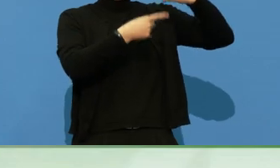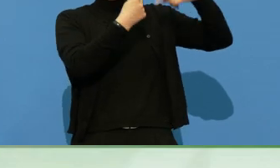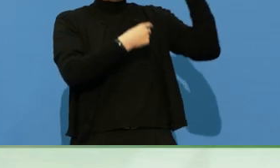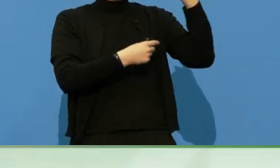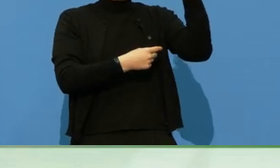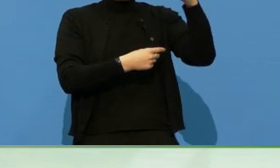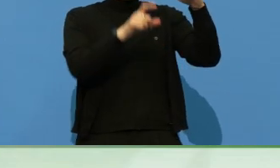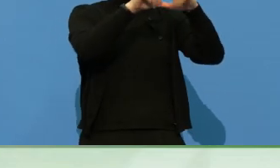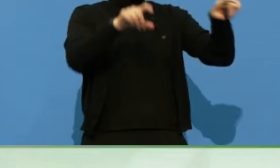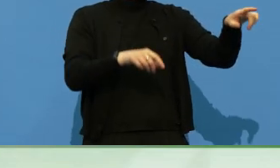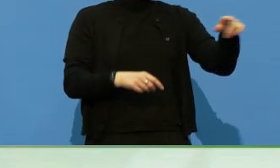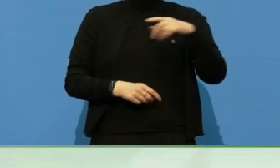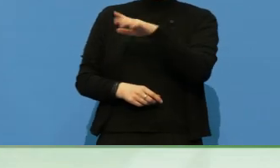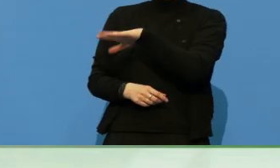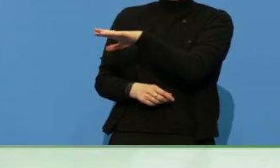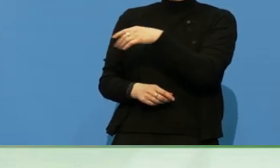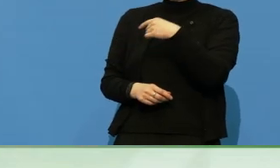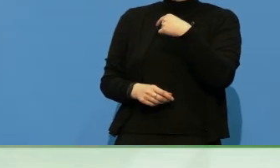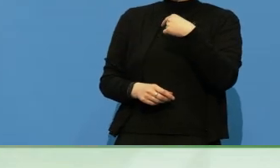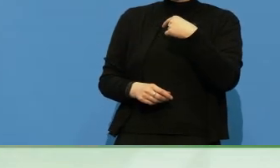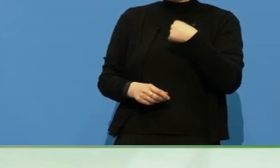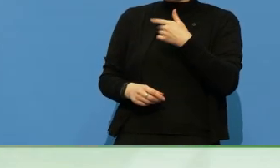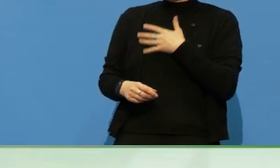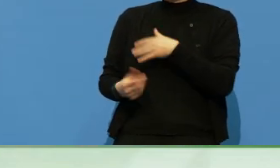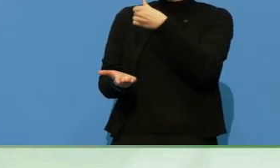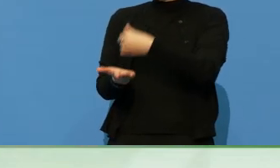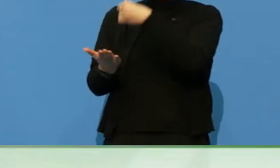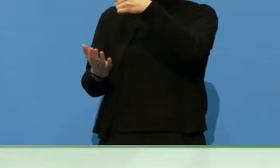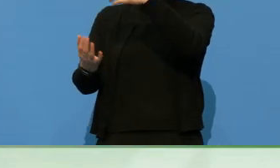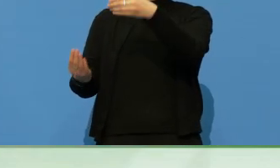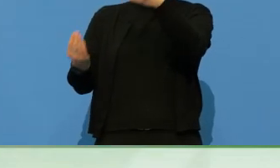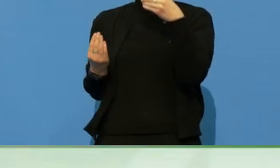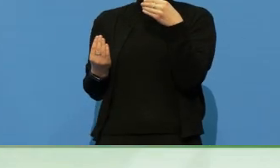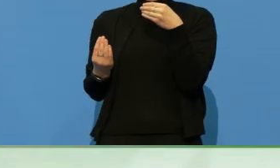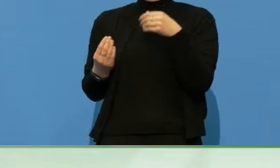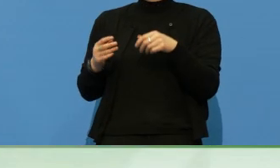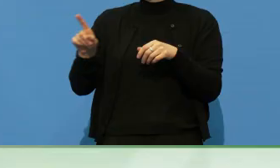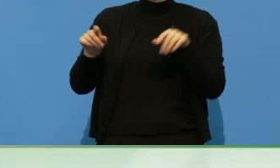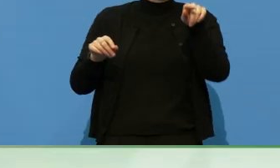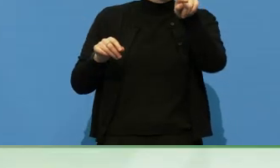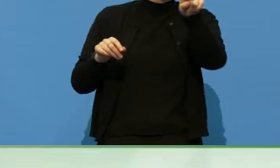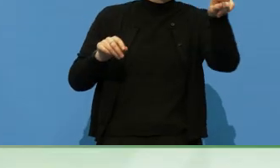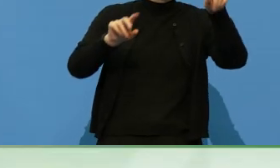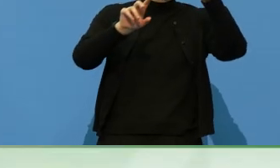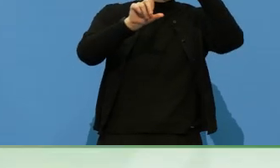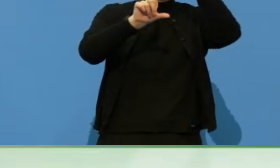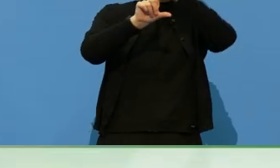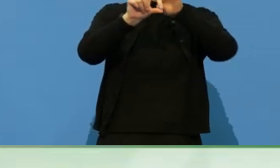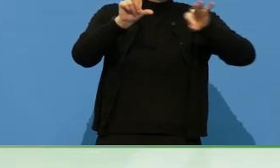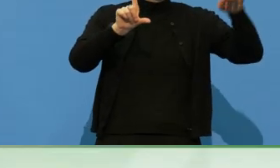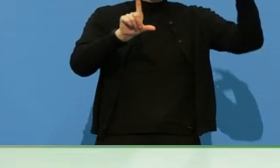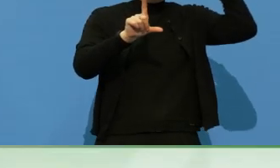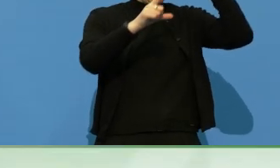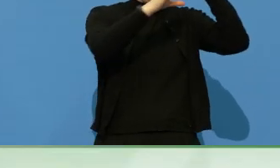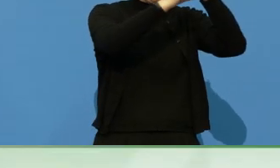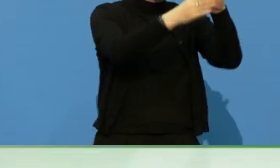us that they want a certificate, but architects were thinking only about design, and